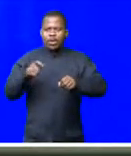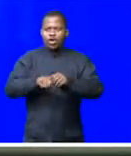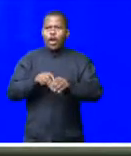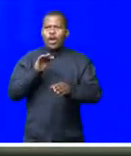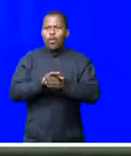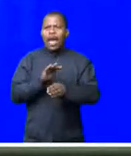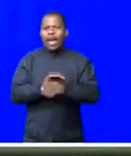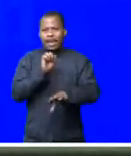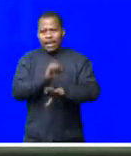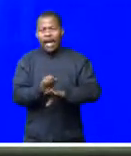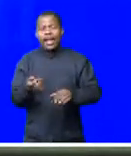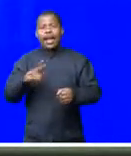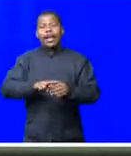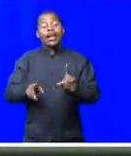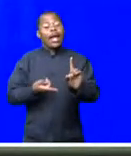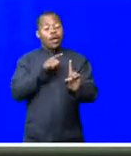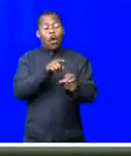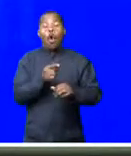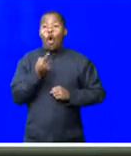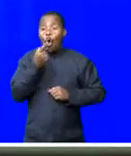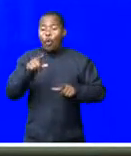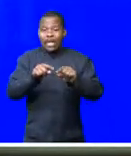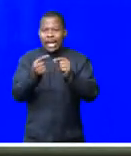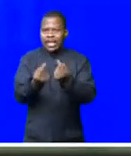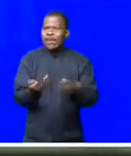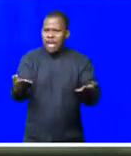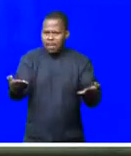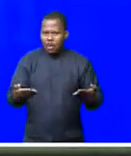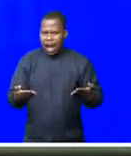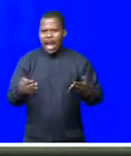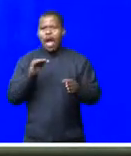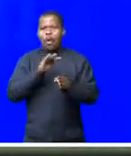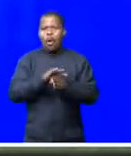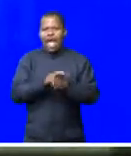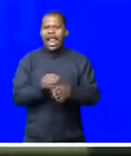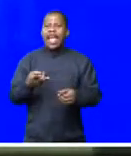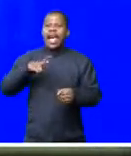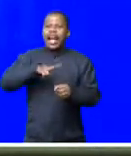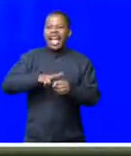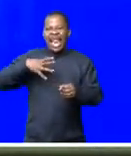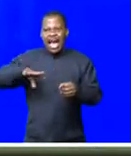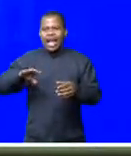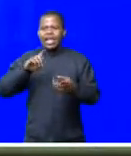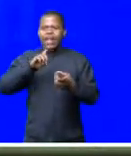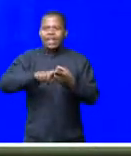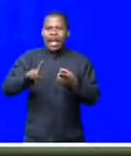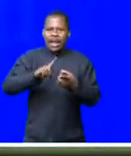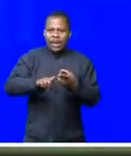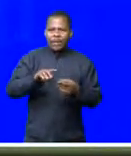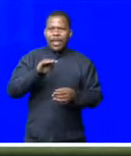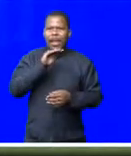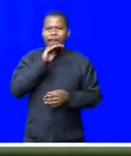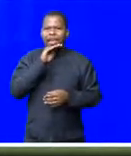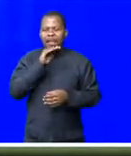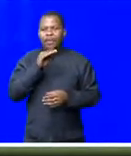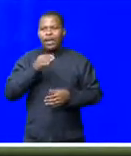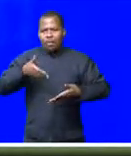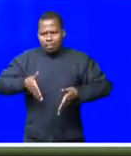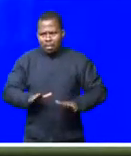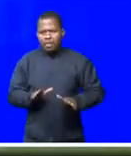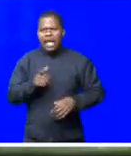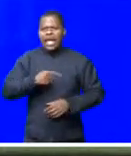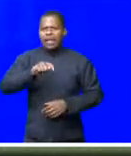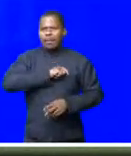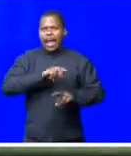yena fakuthi ukuthi bakhombe kumjabulela khona kumalaga kodwa ke bese kuvele kunebadlali labangesibo bekutalwa eSpain